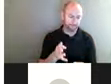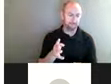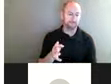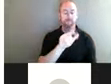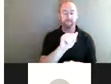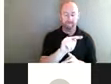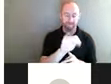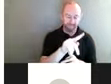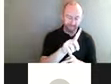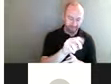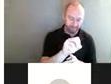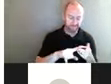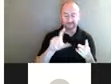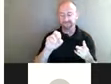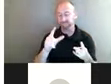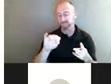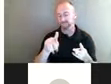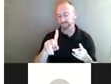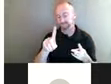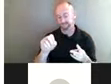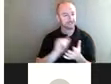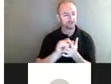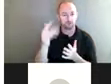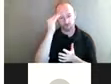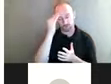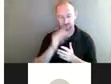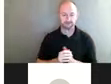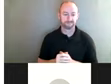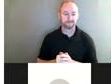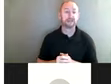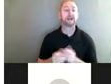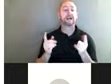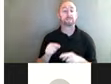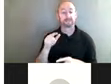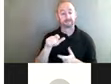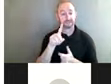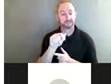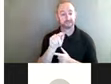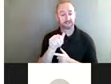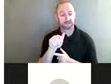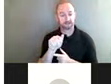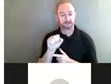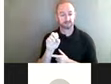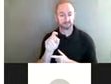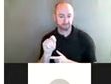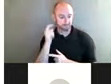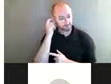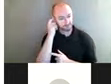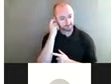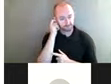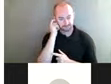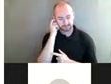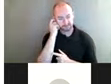latitude and longitude, and that's all the information that you get? Turns out this particular data set, and I will probably be speaking